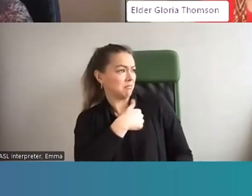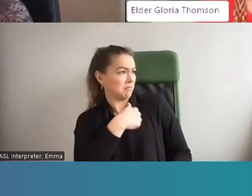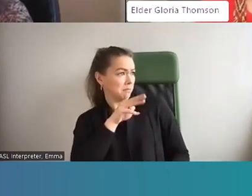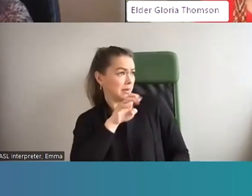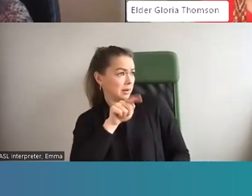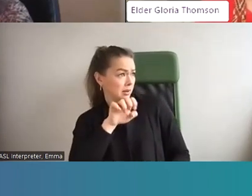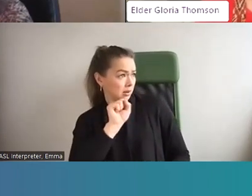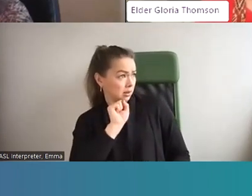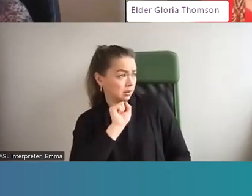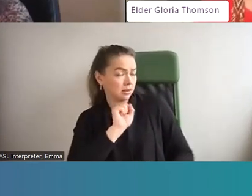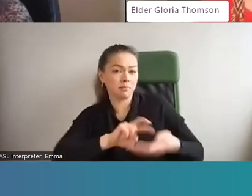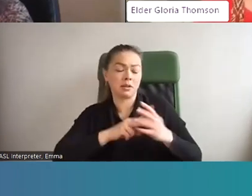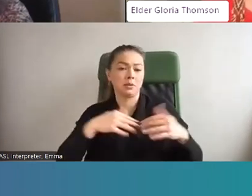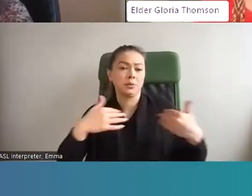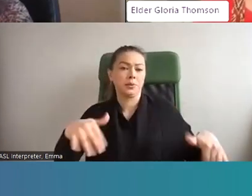been